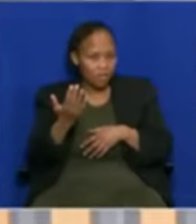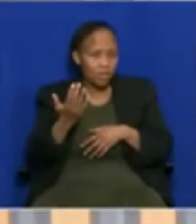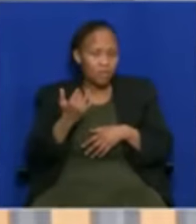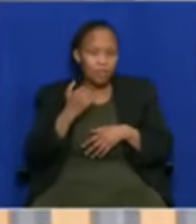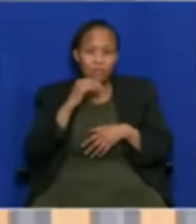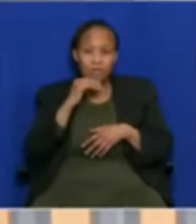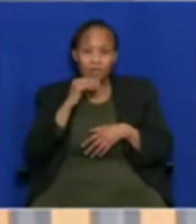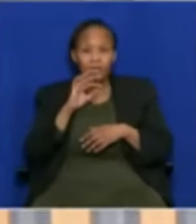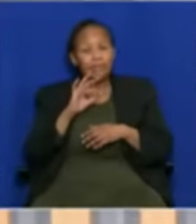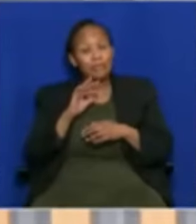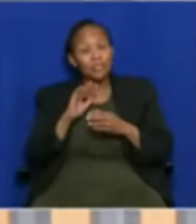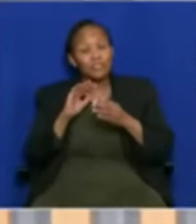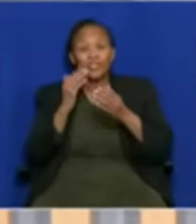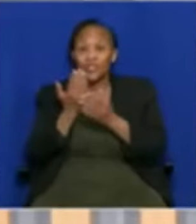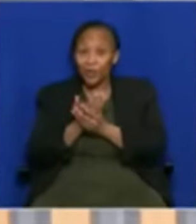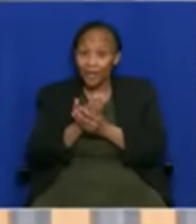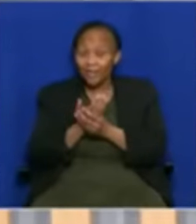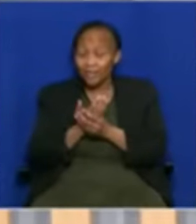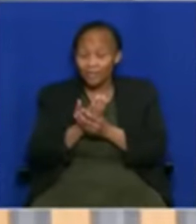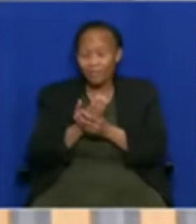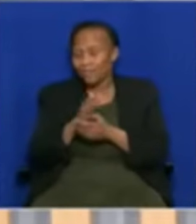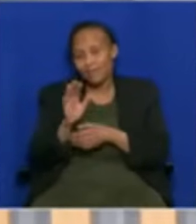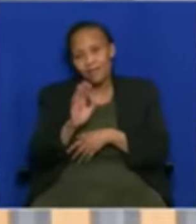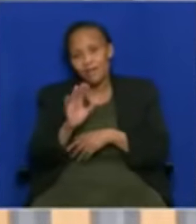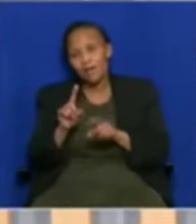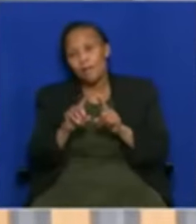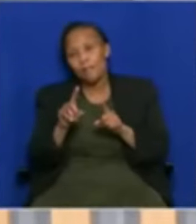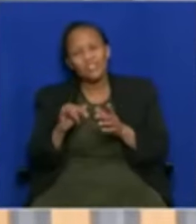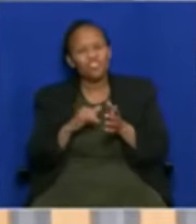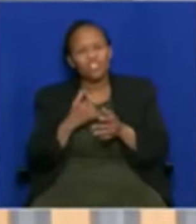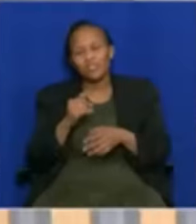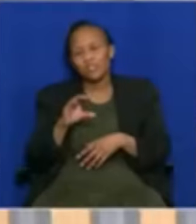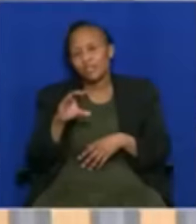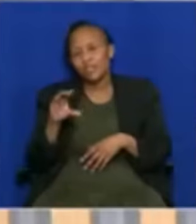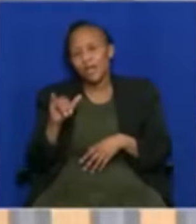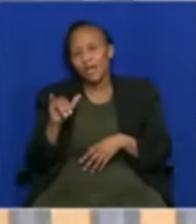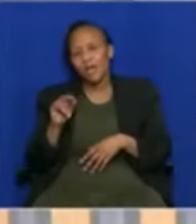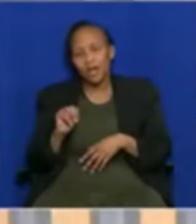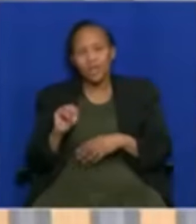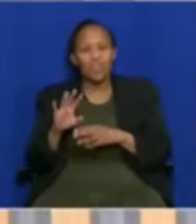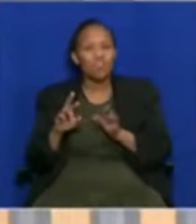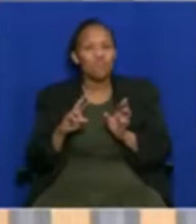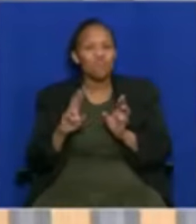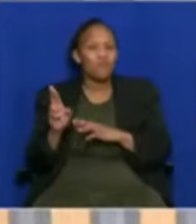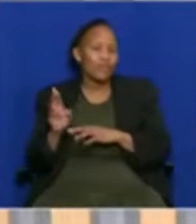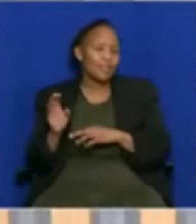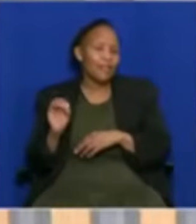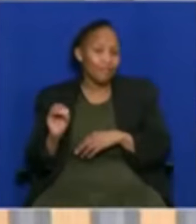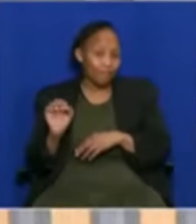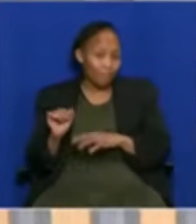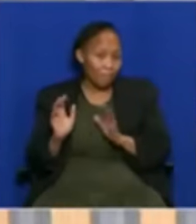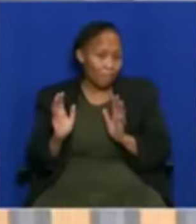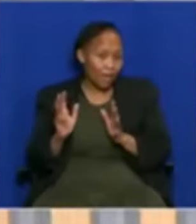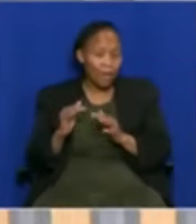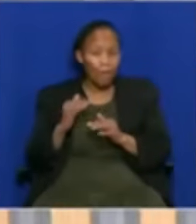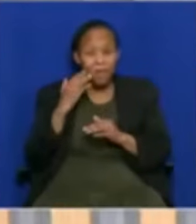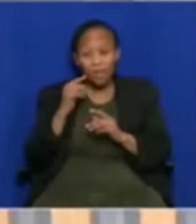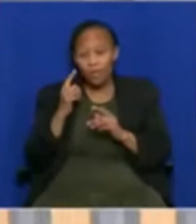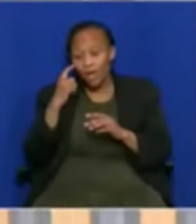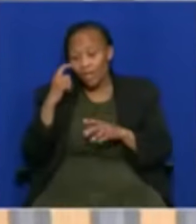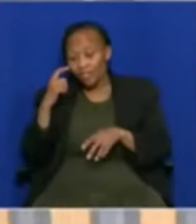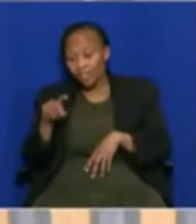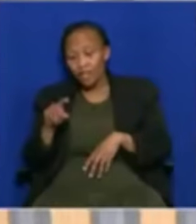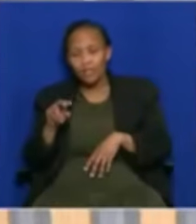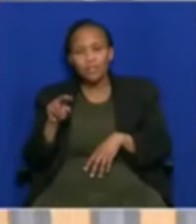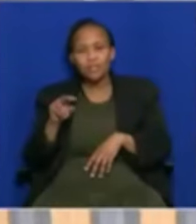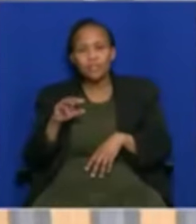a reference, a CIN reference. So if I go into the CIN file, we should find the complaint that